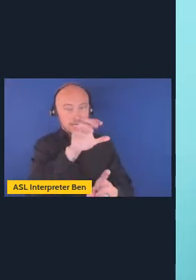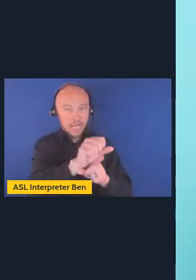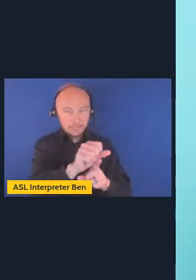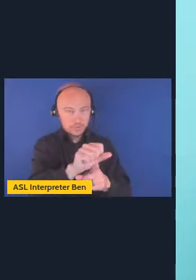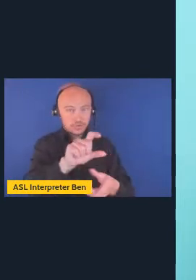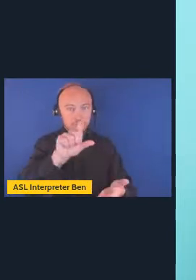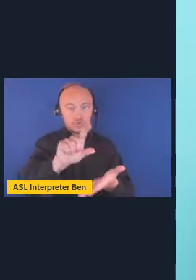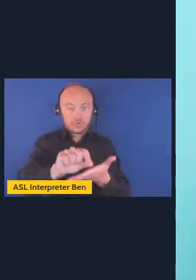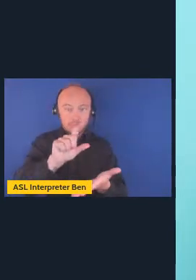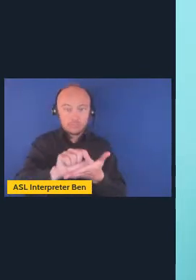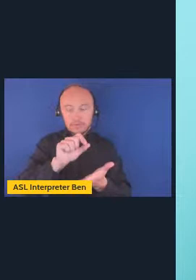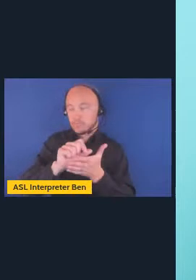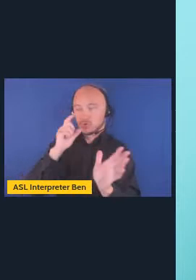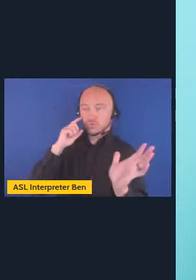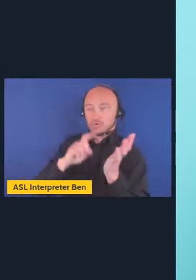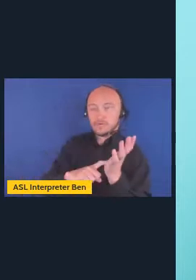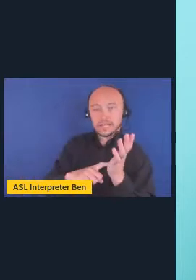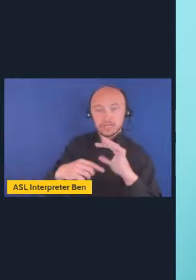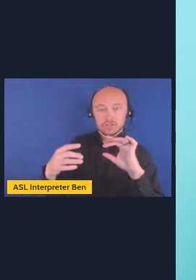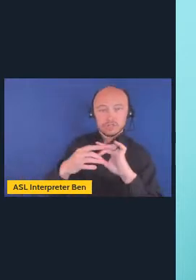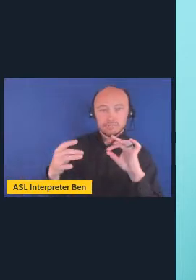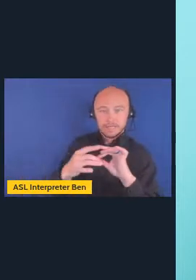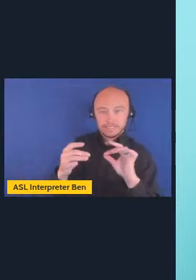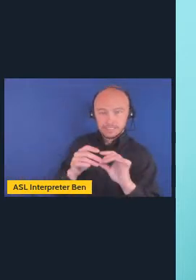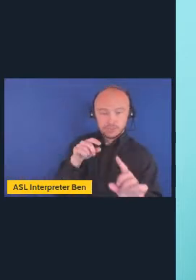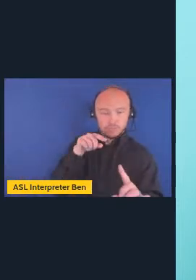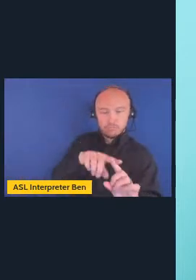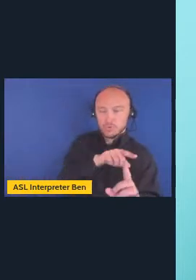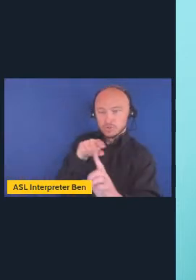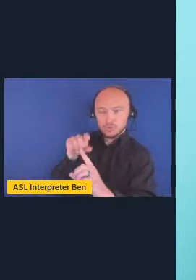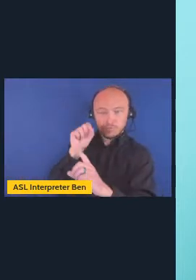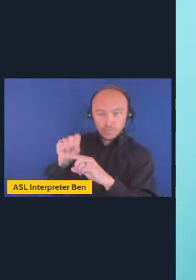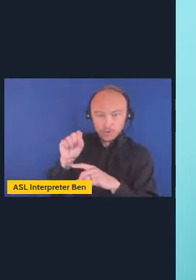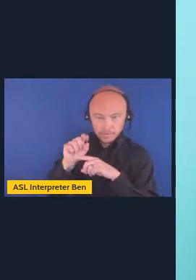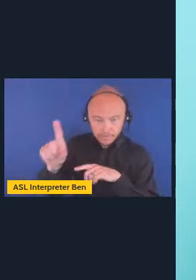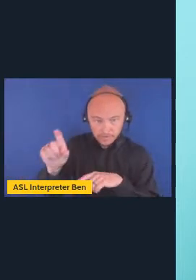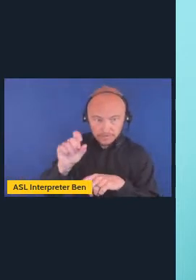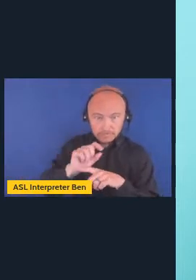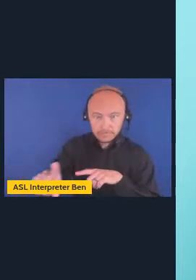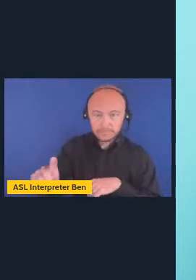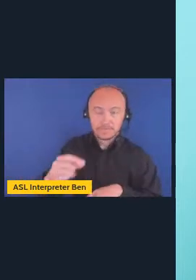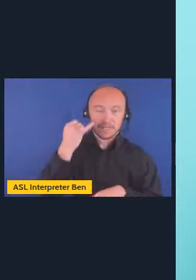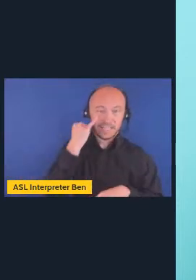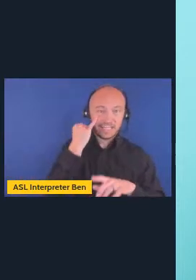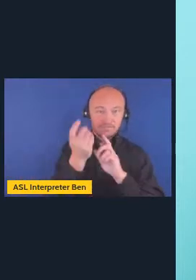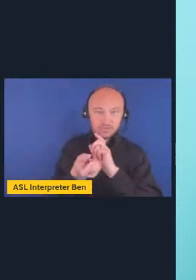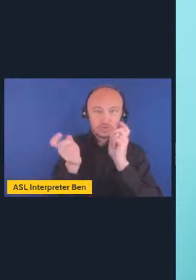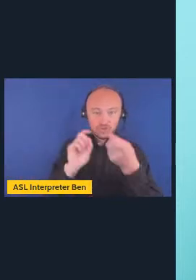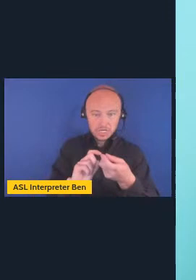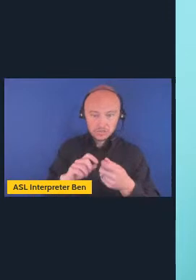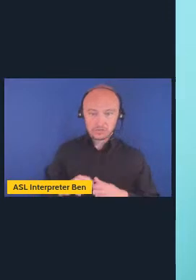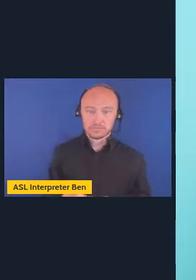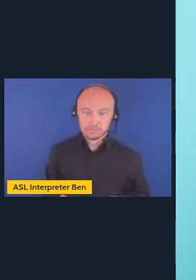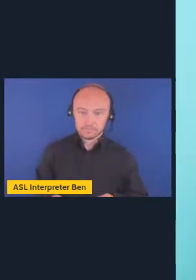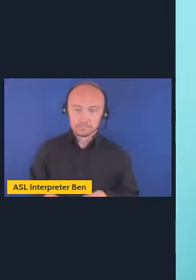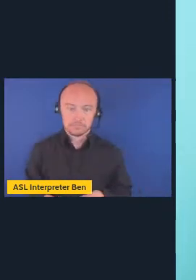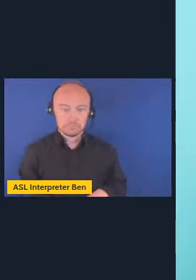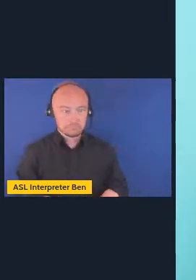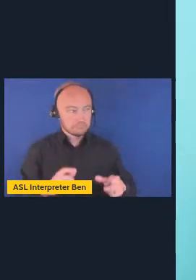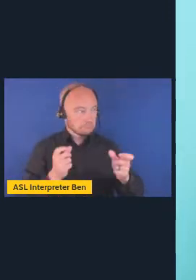a notification message onto a point-to-point message channel whenever a piece of data changes, you can understand